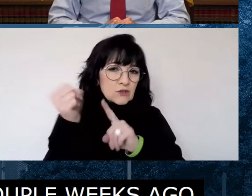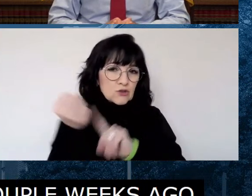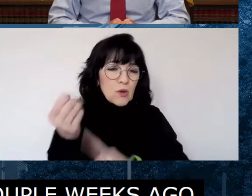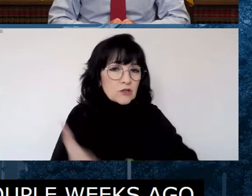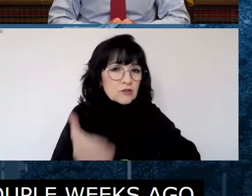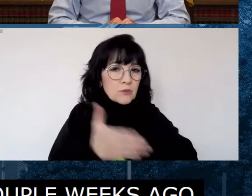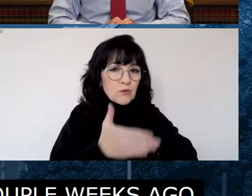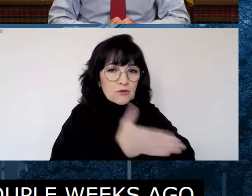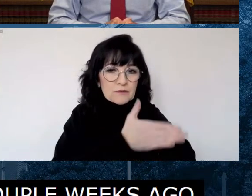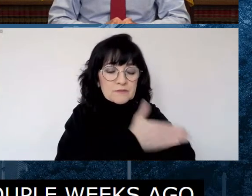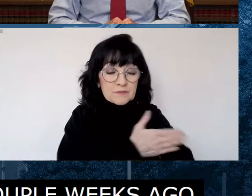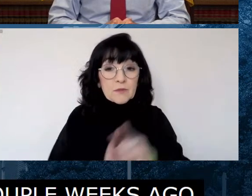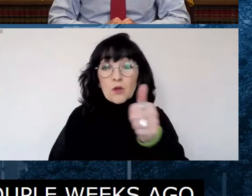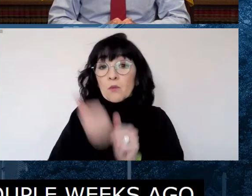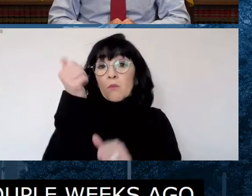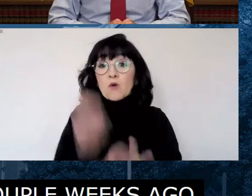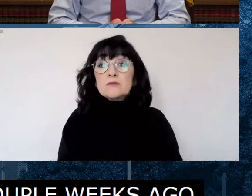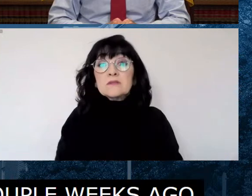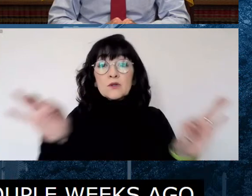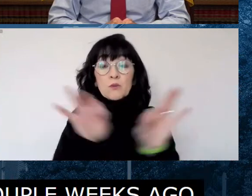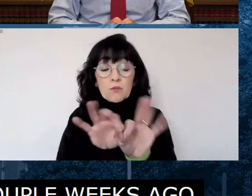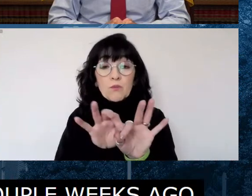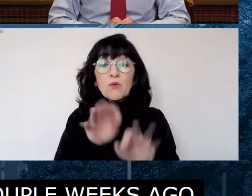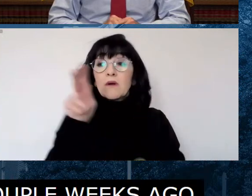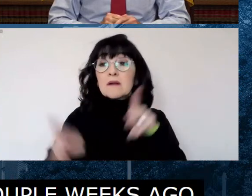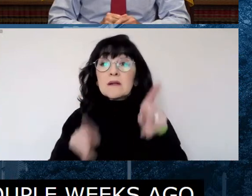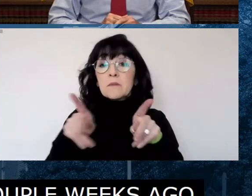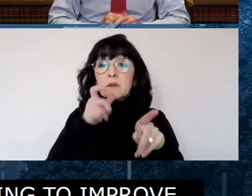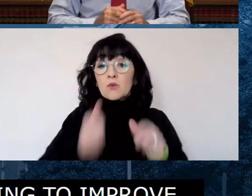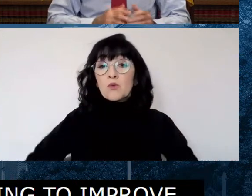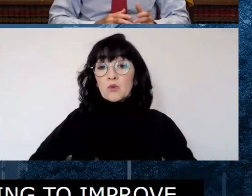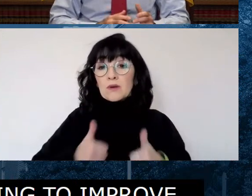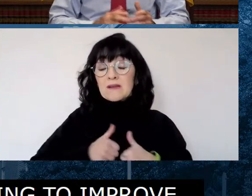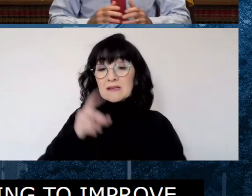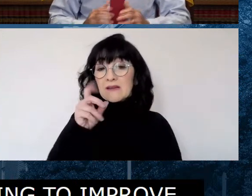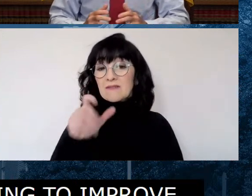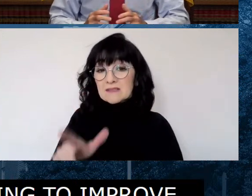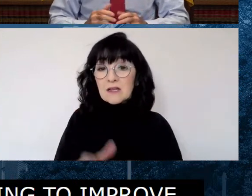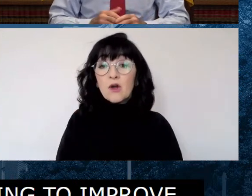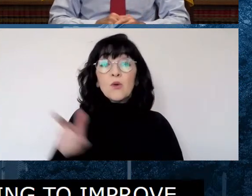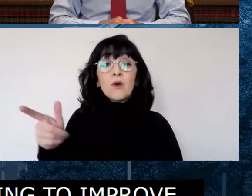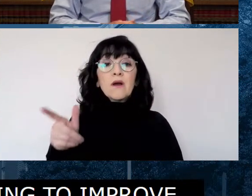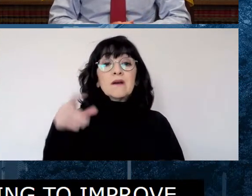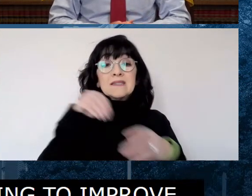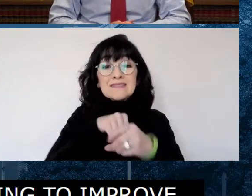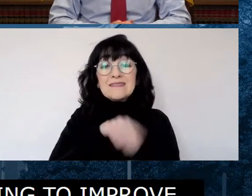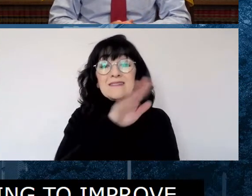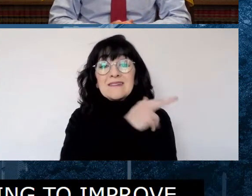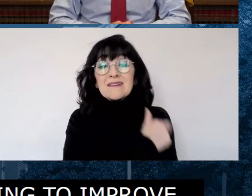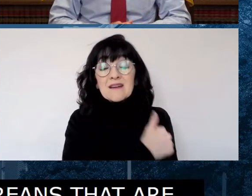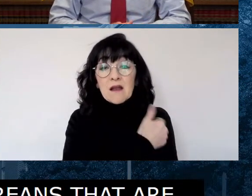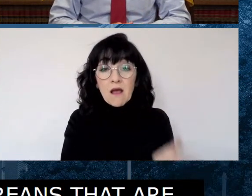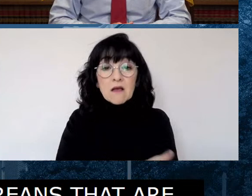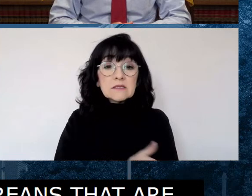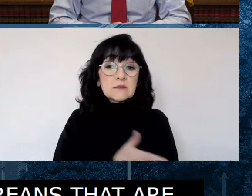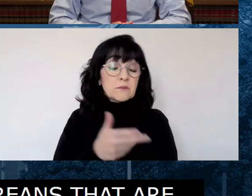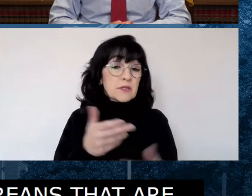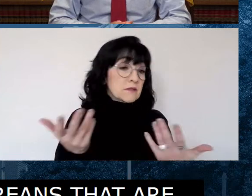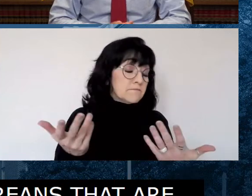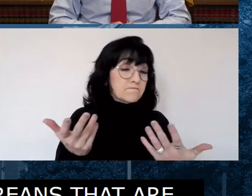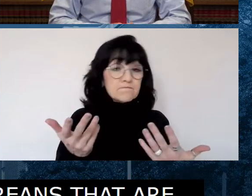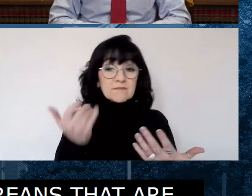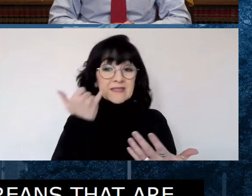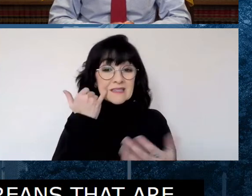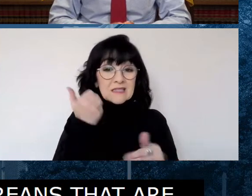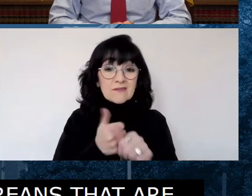the Delawareans that are in the hospital, either with or for COVID, under or